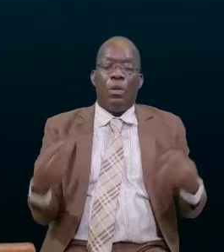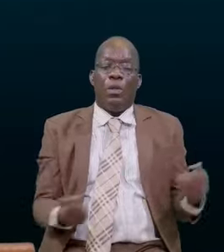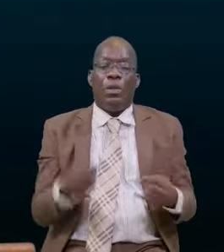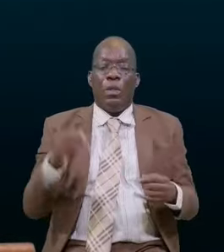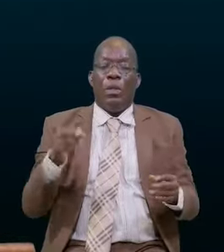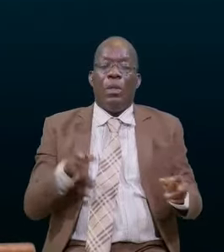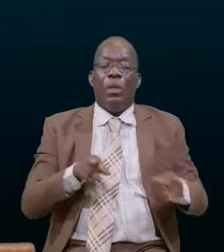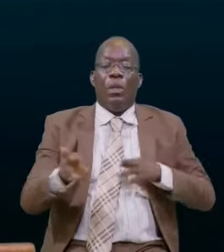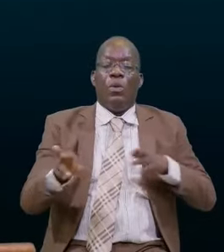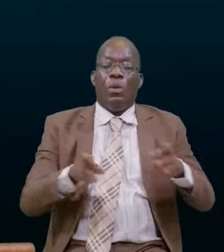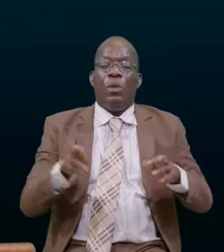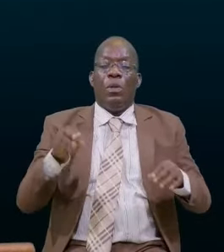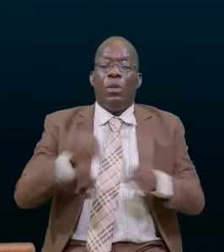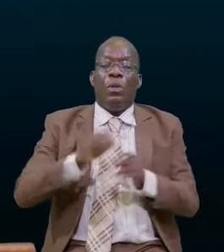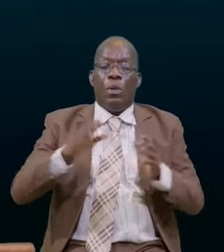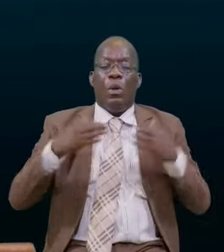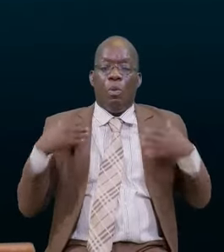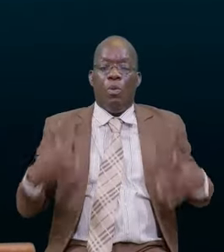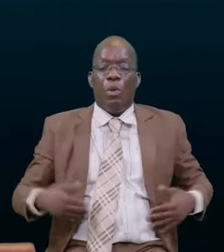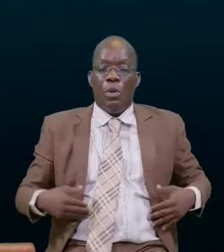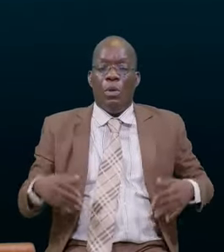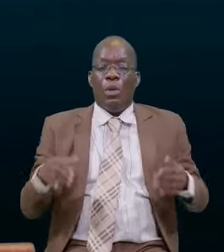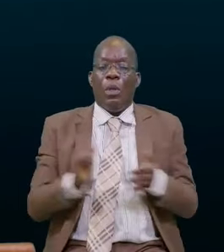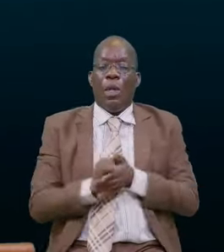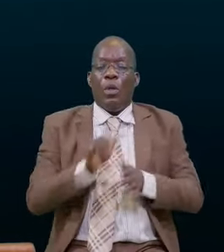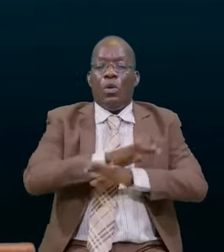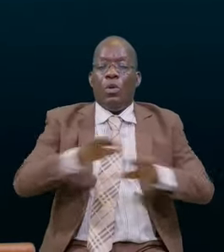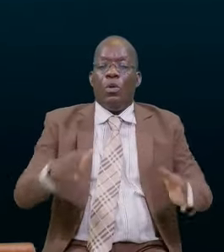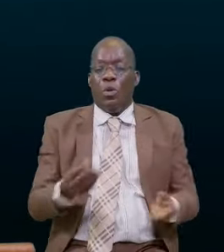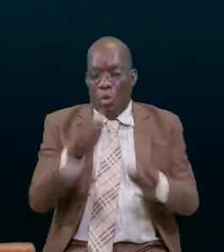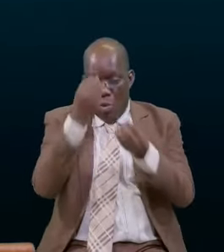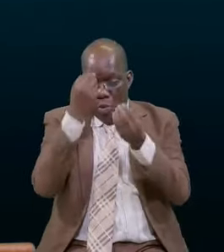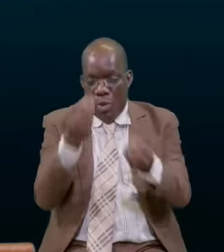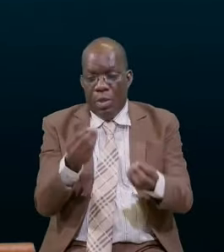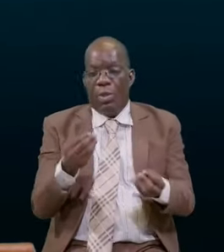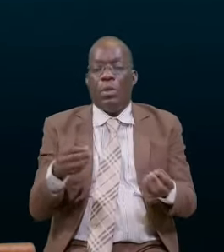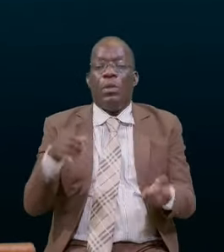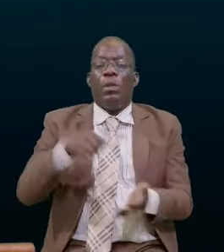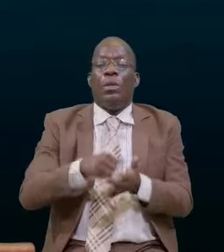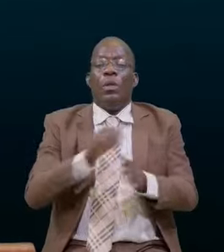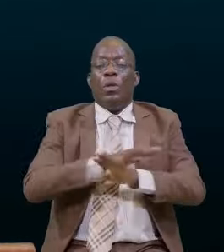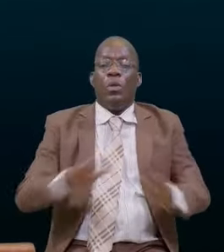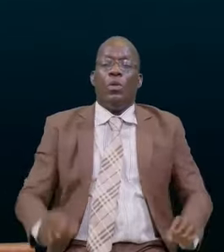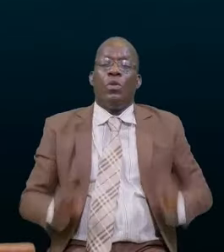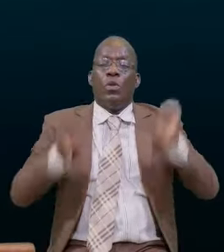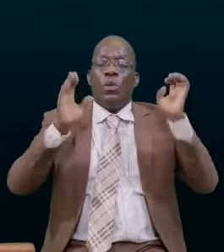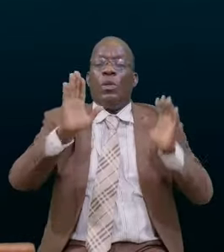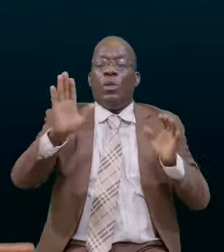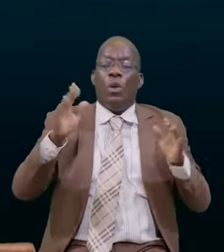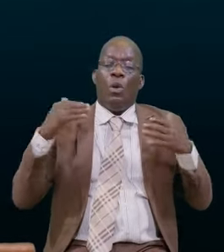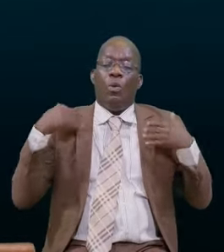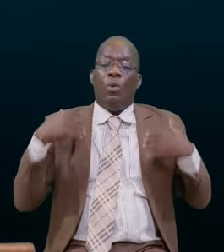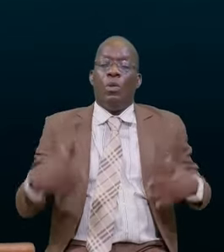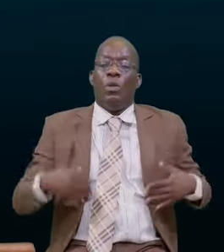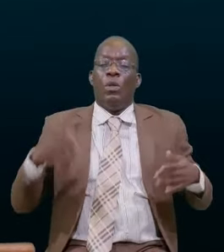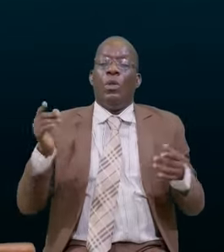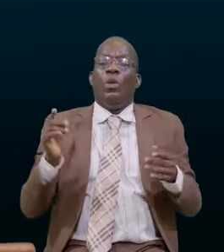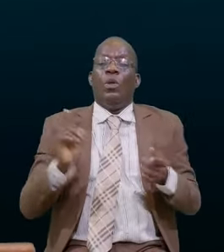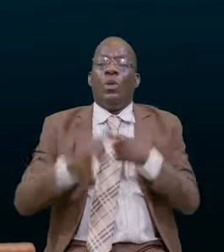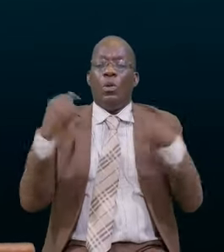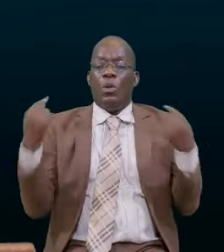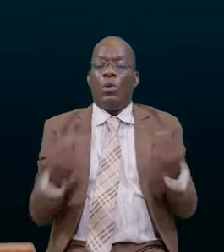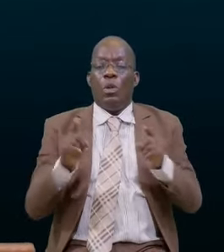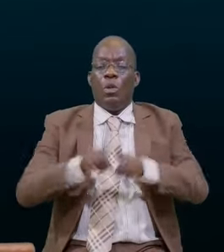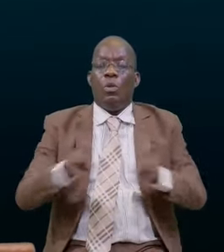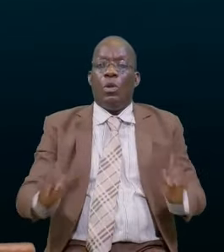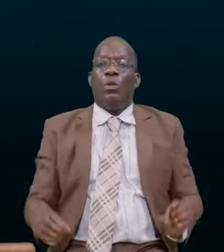the law thereof neither ye the your members as instruments of right unrighteousness unto sin but yeld yourselves unto